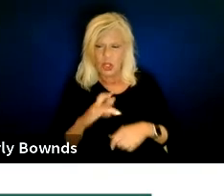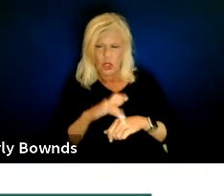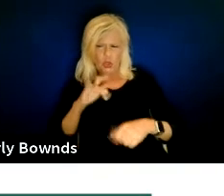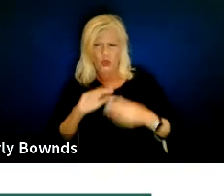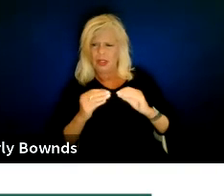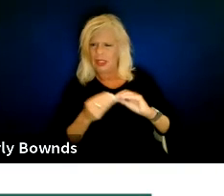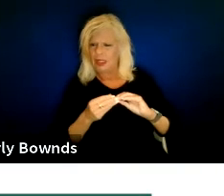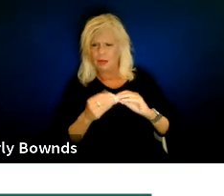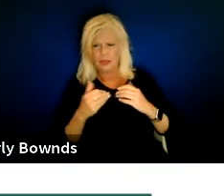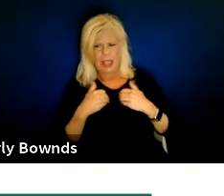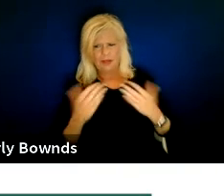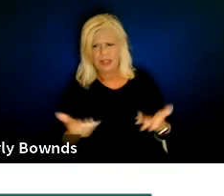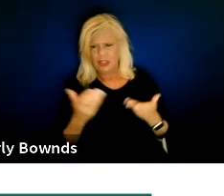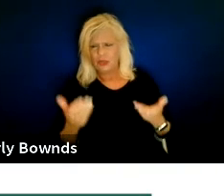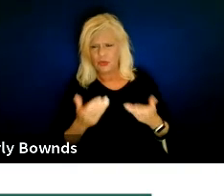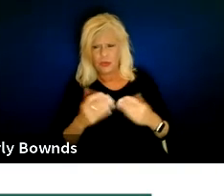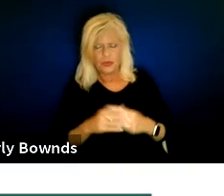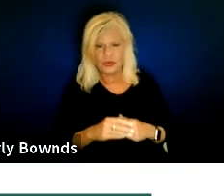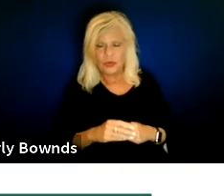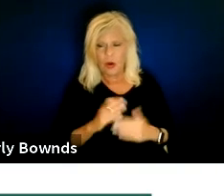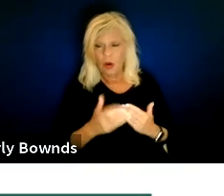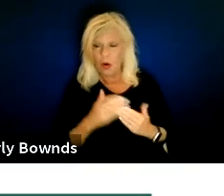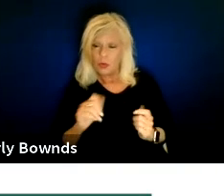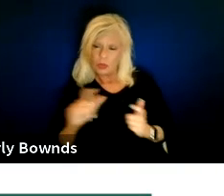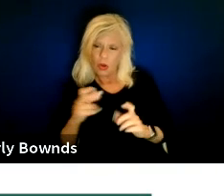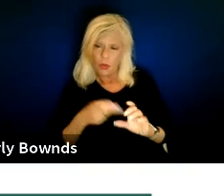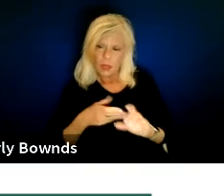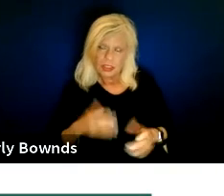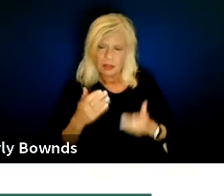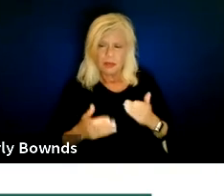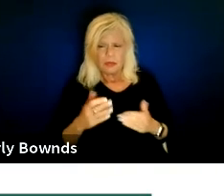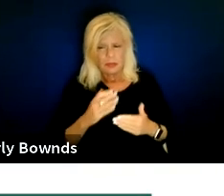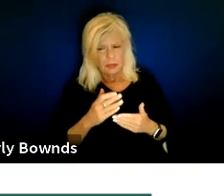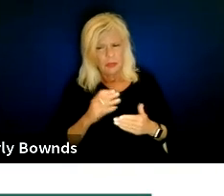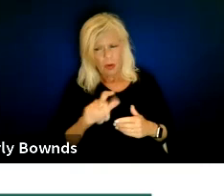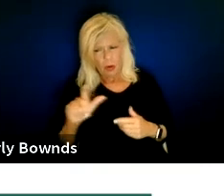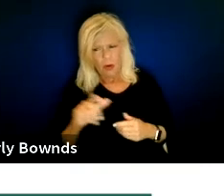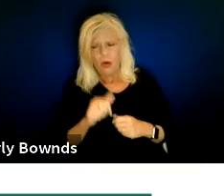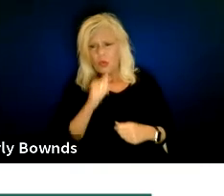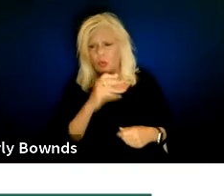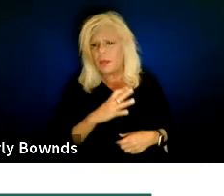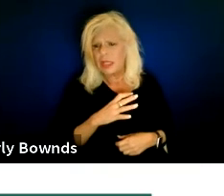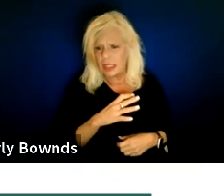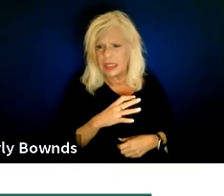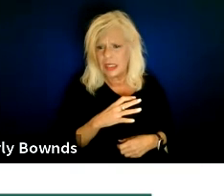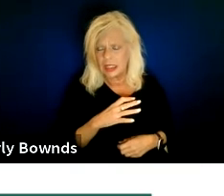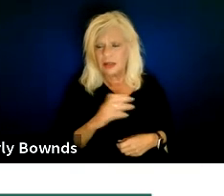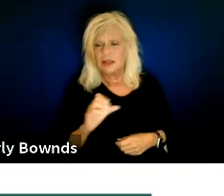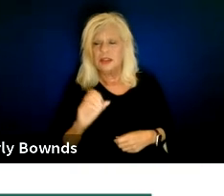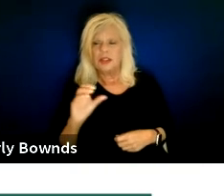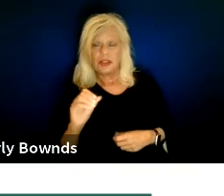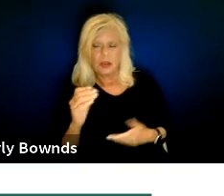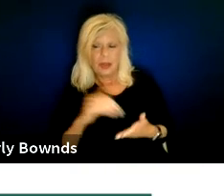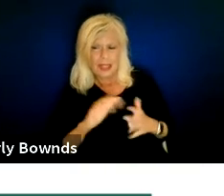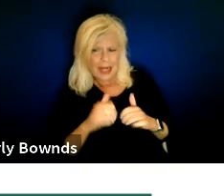numbers. Almost all participants, if not all, are women. So again, how do